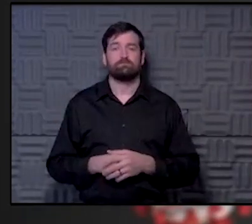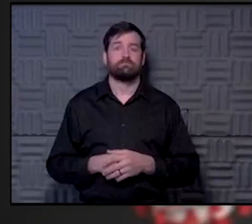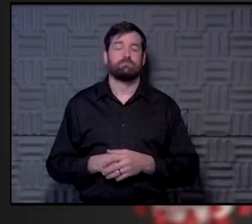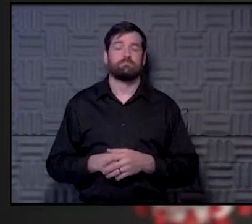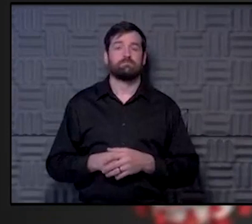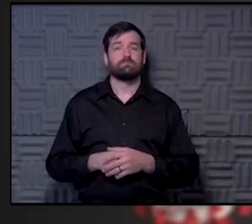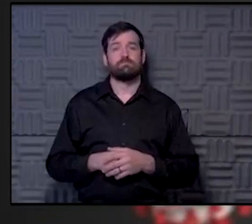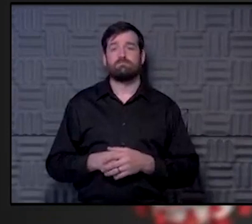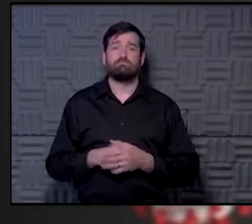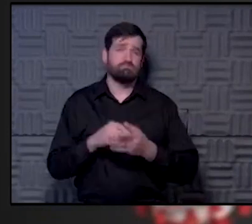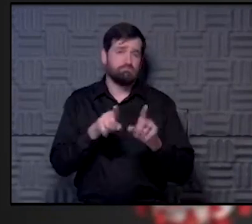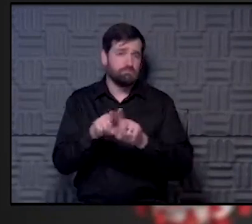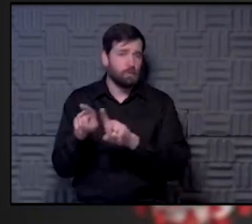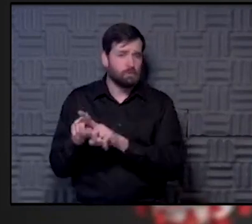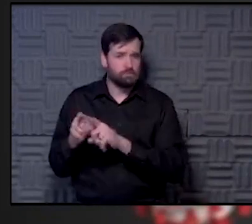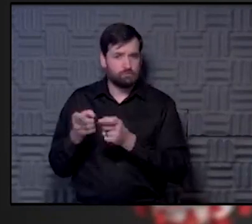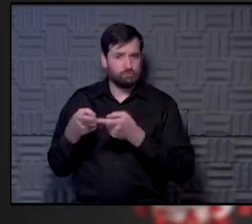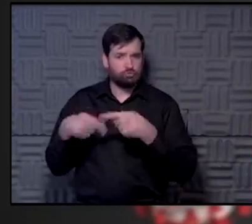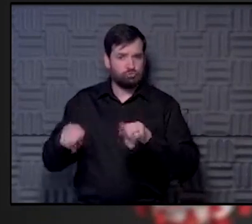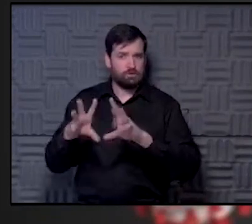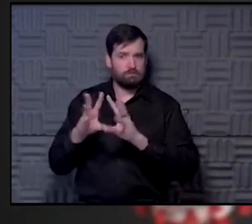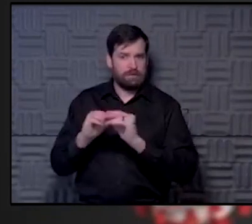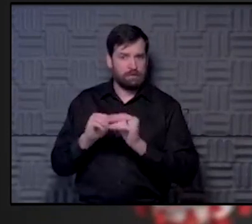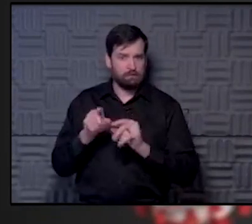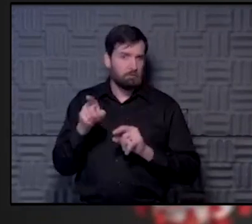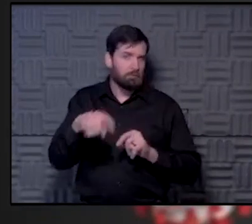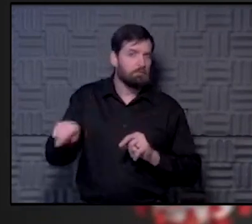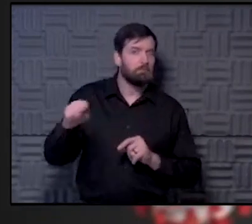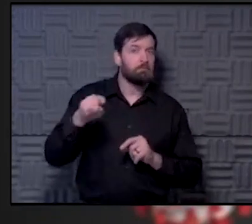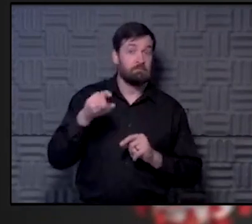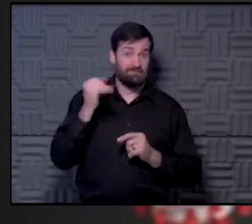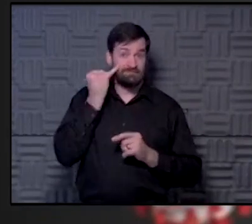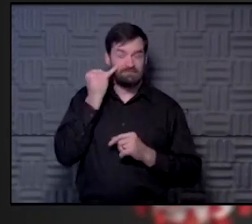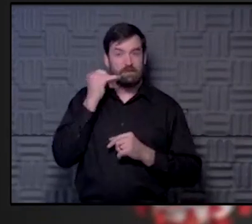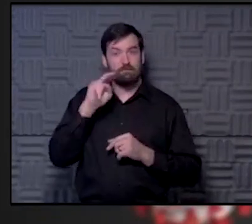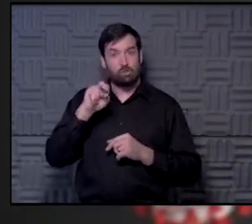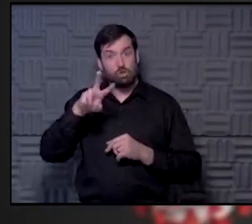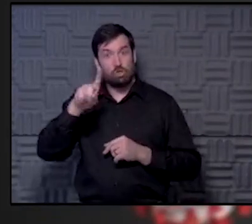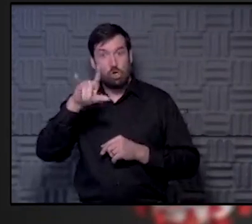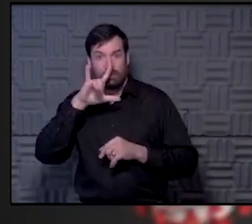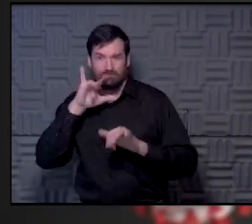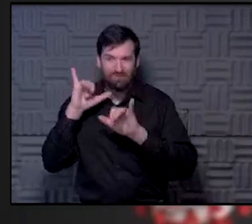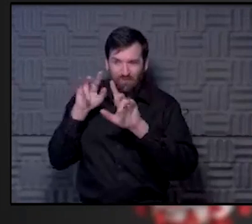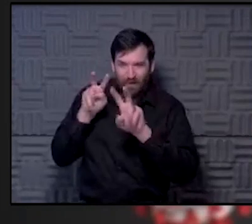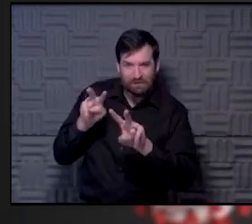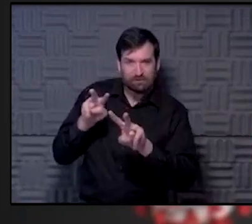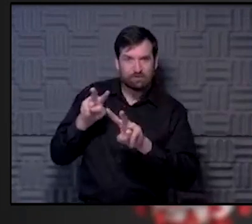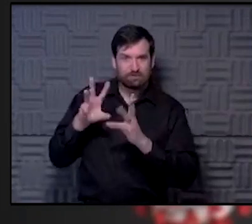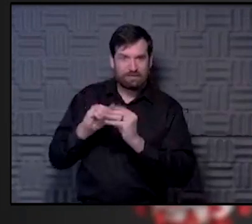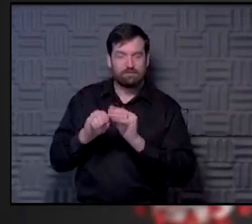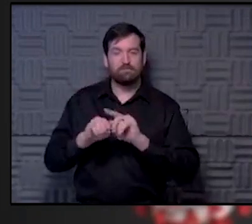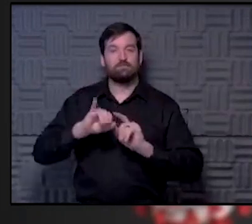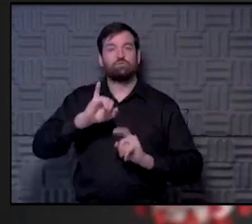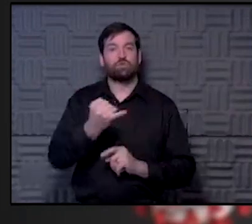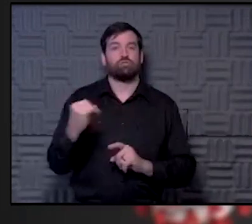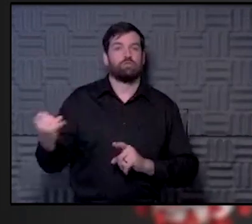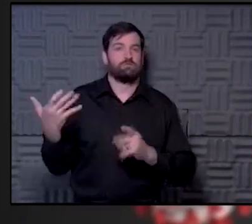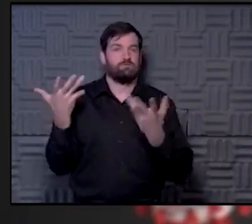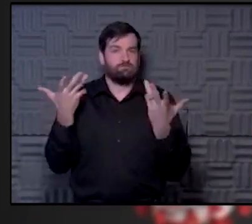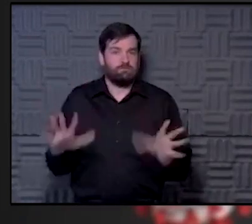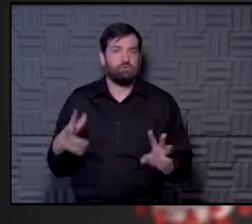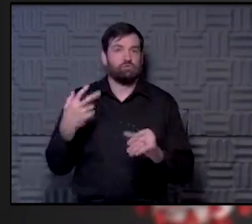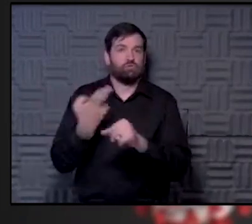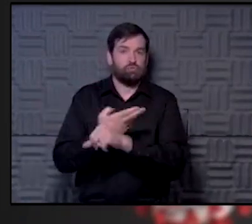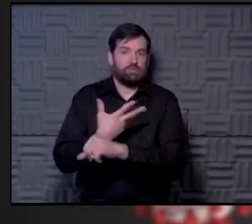it's, and I also asked during the meeting if anybody was nerdy enough to listen to the actual meeting. Johnson & Johnson has used this